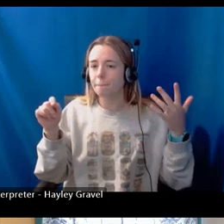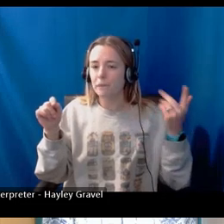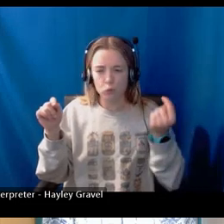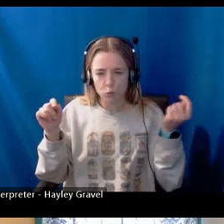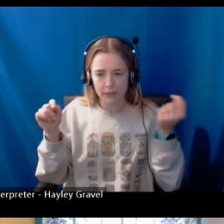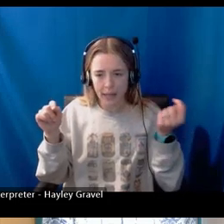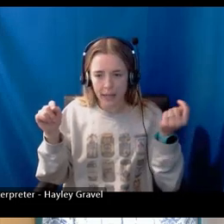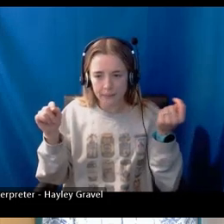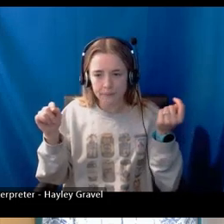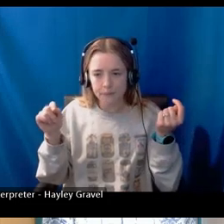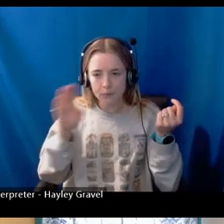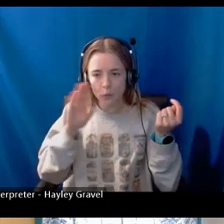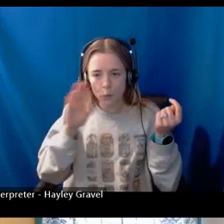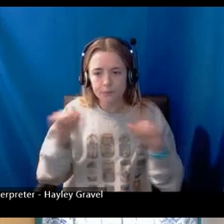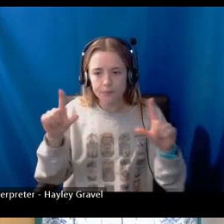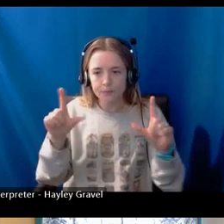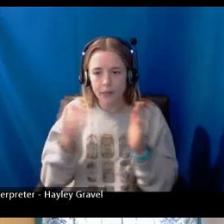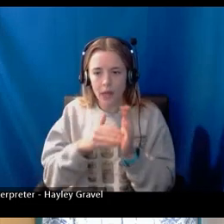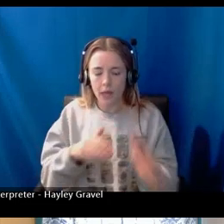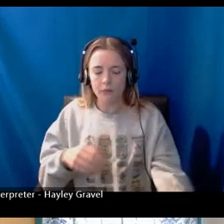Tuesday.